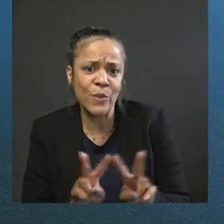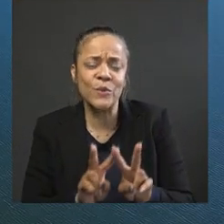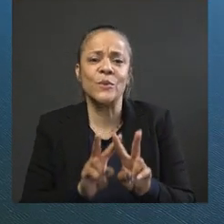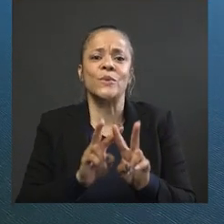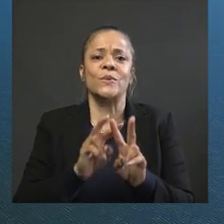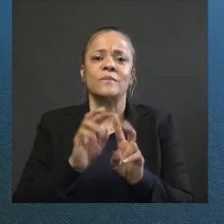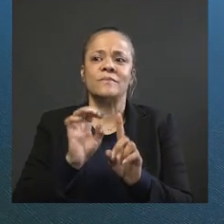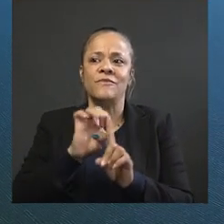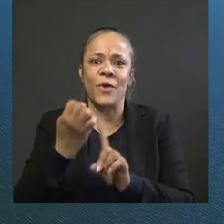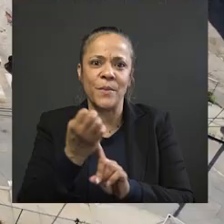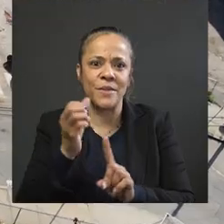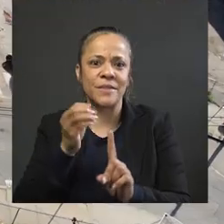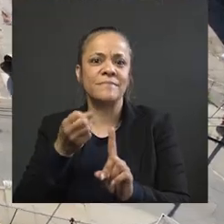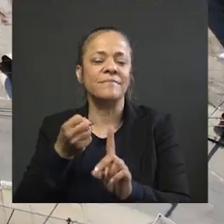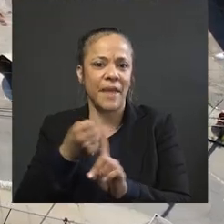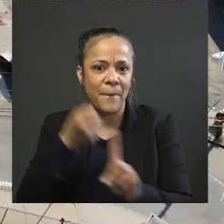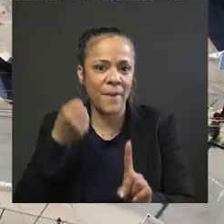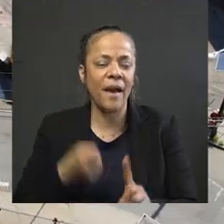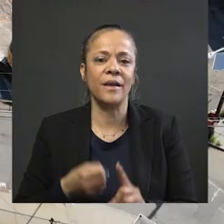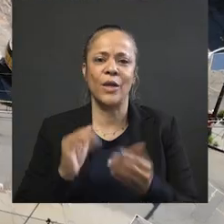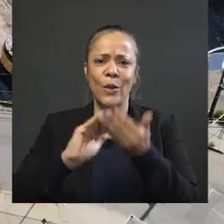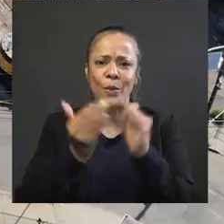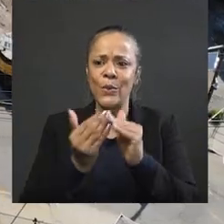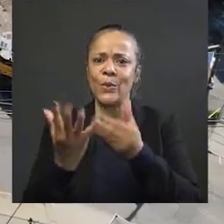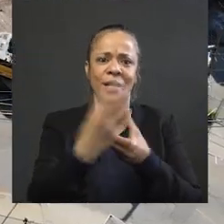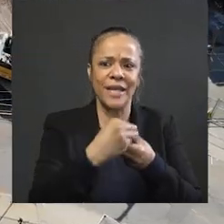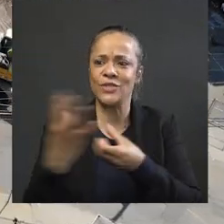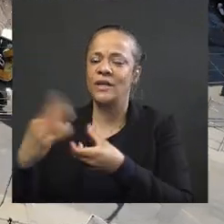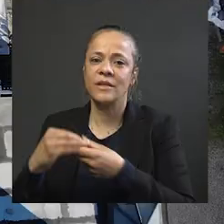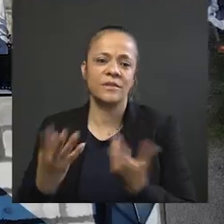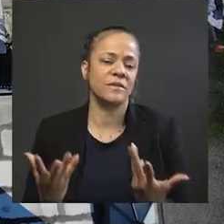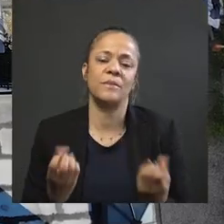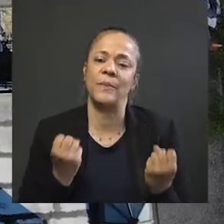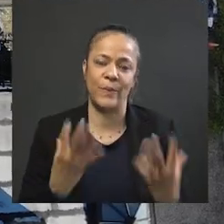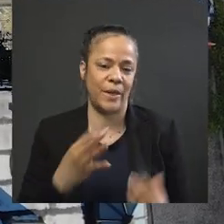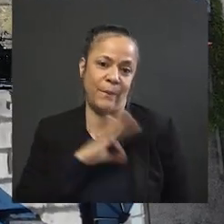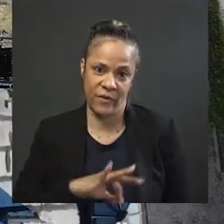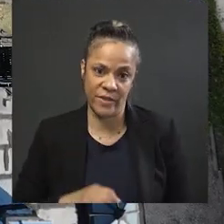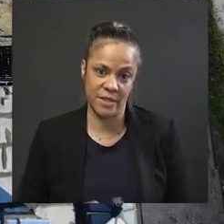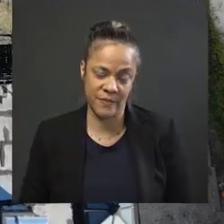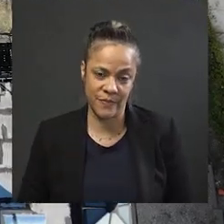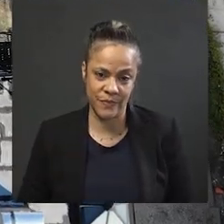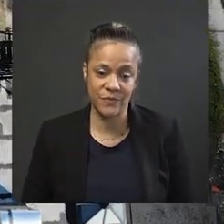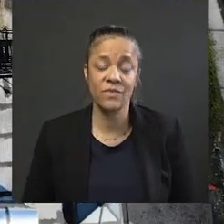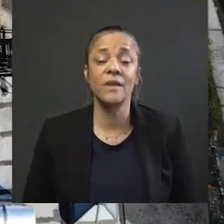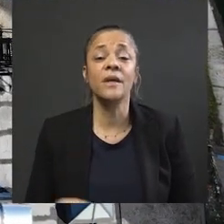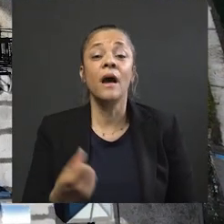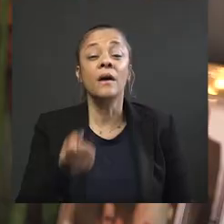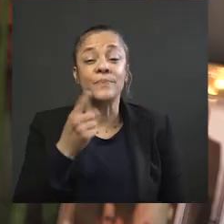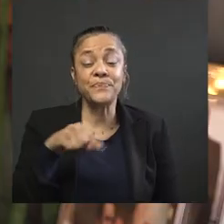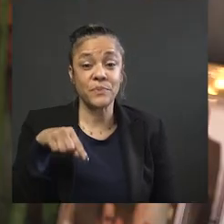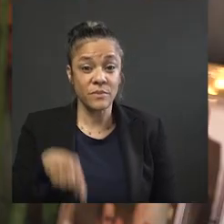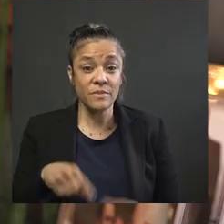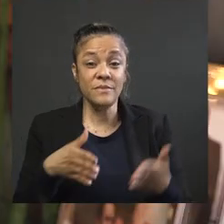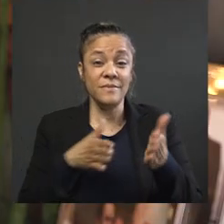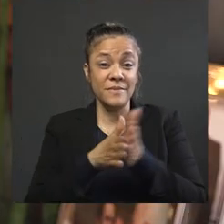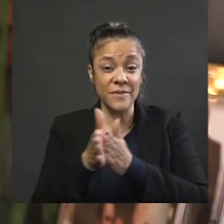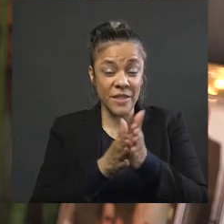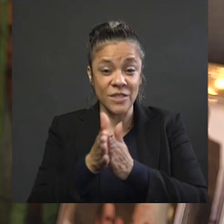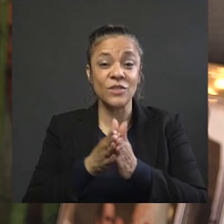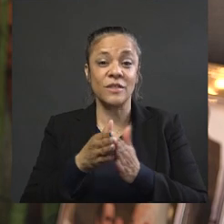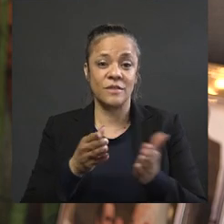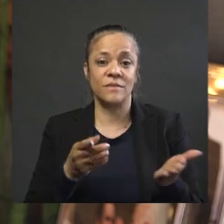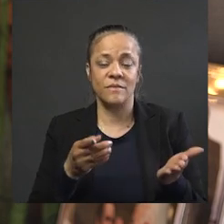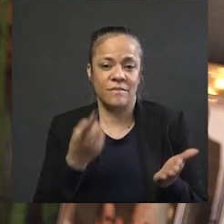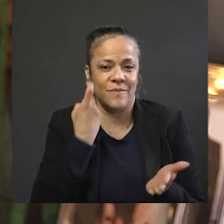values, it improves environmental impacts, increases community engagements, and other intangible benefits. This